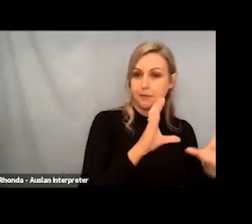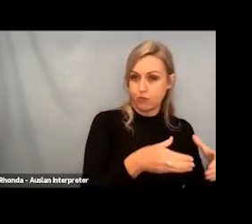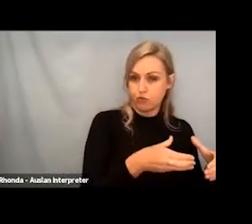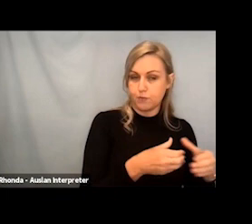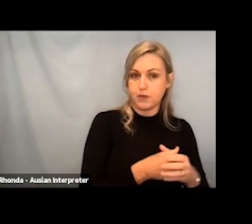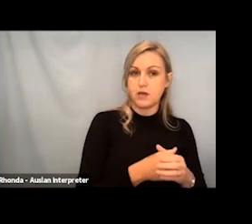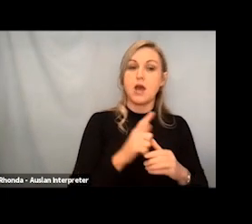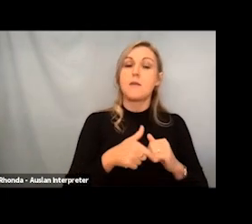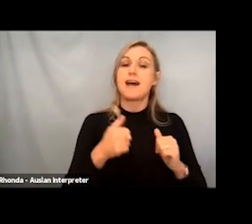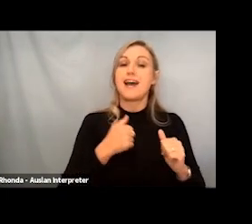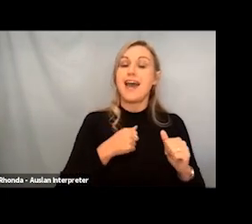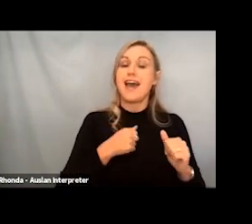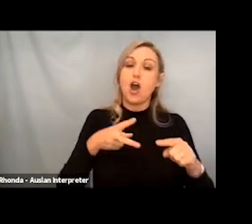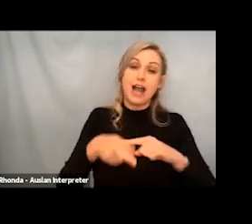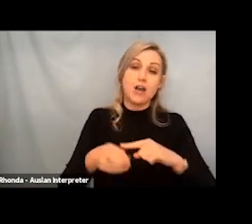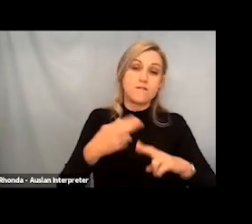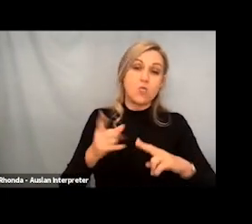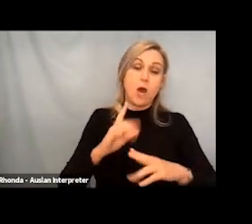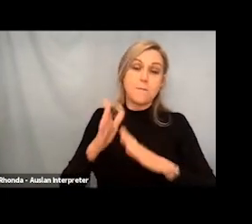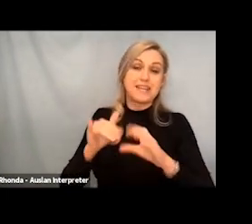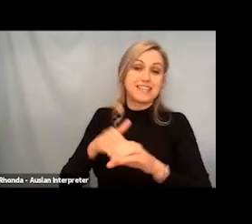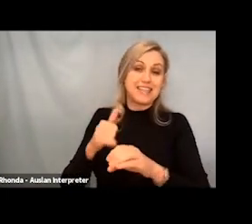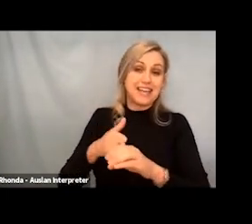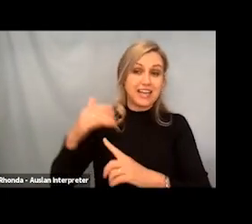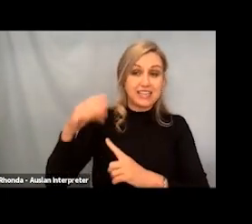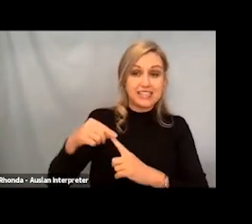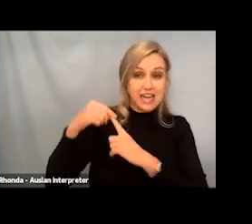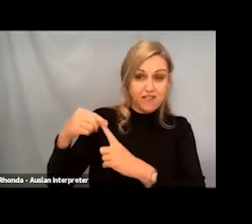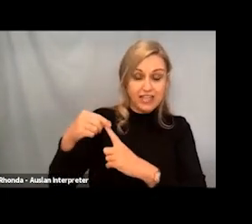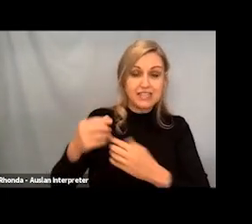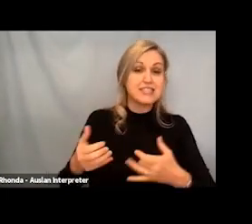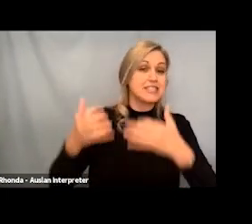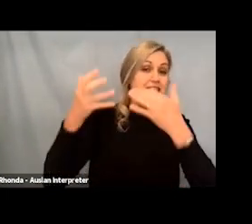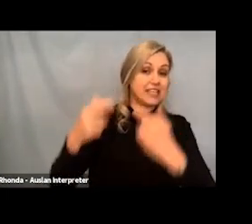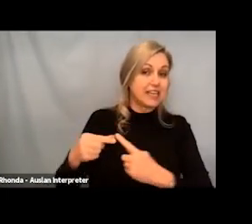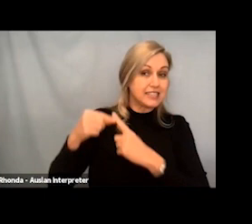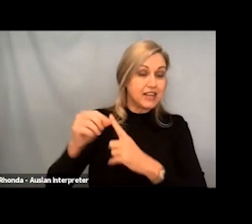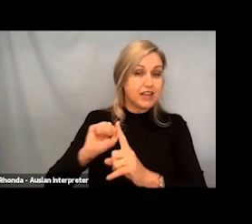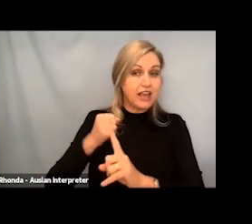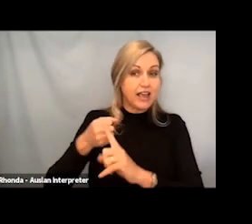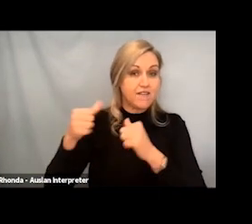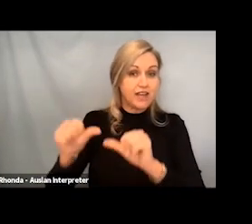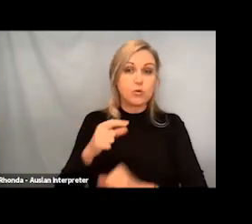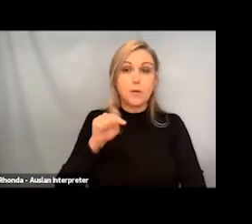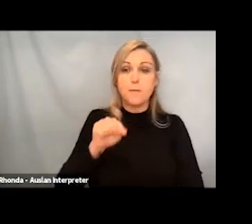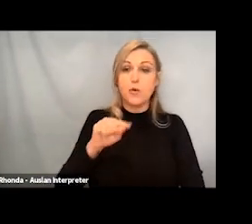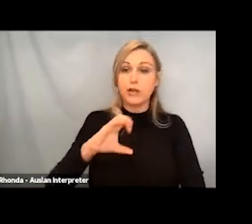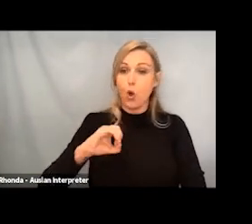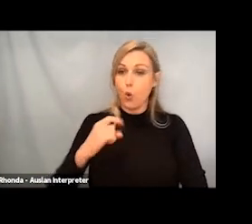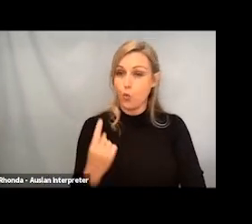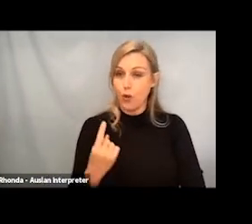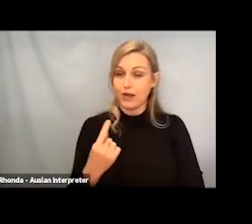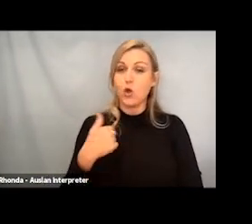our cutoff for what constituted a clinically significant, statistically significant effect was 0.01, and we